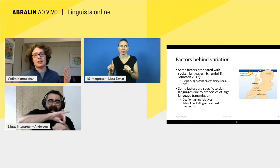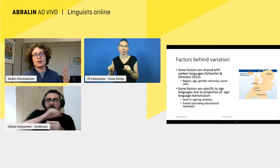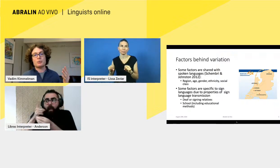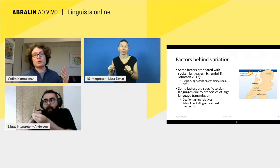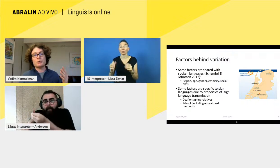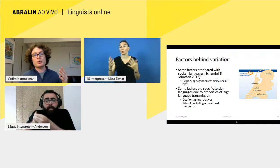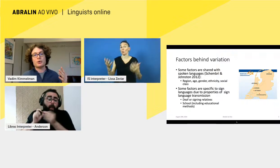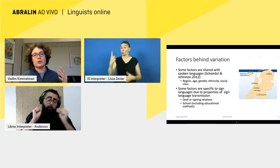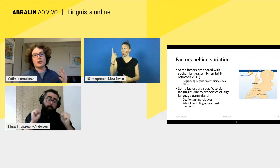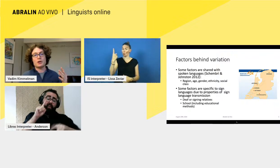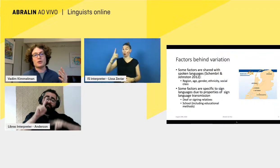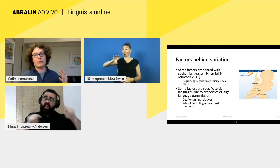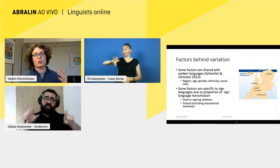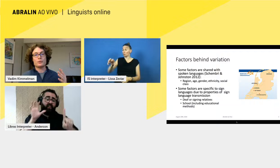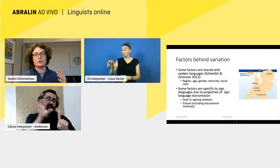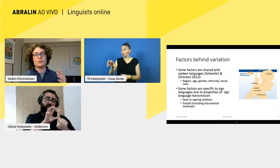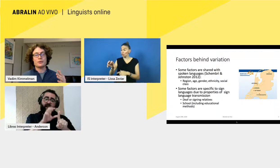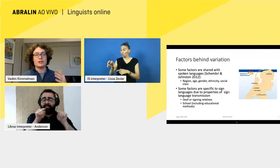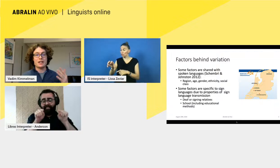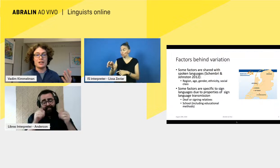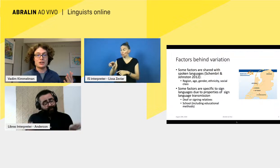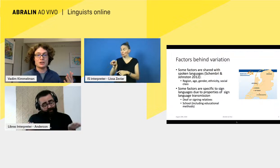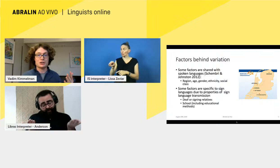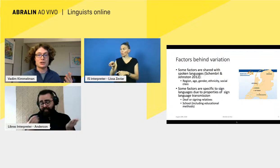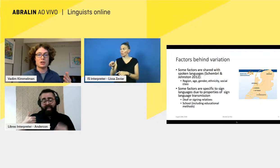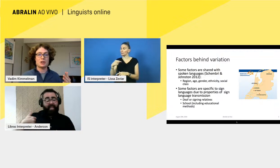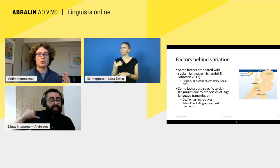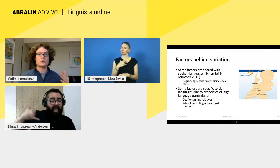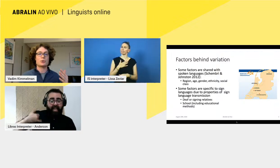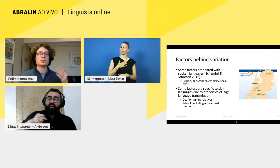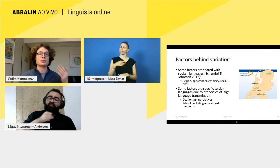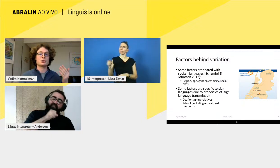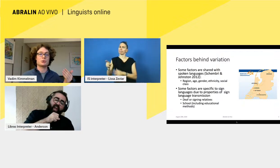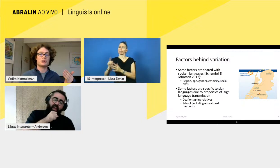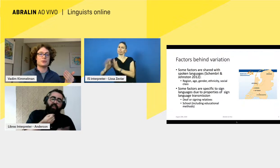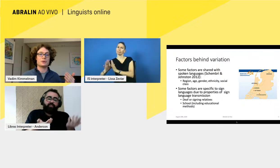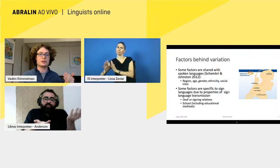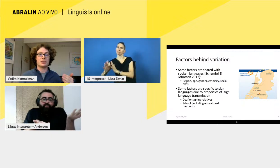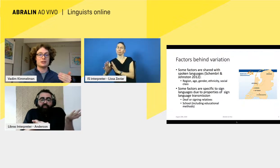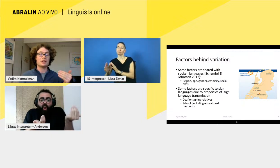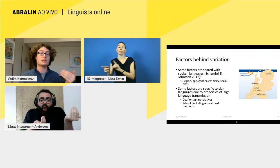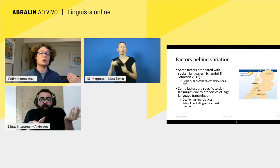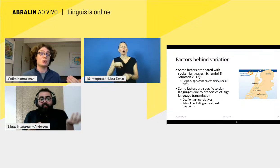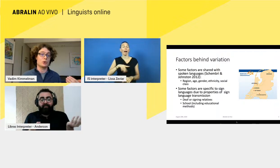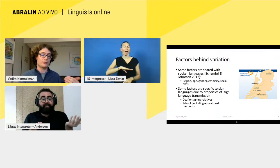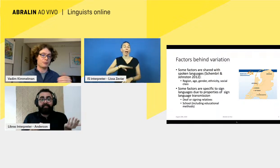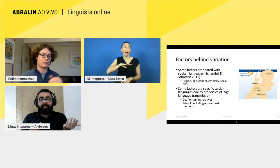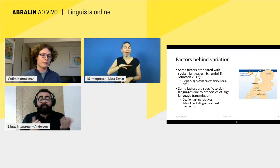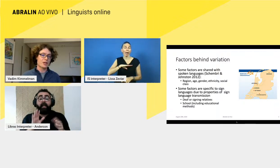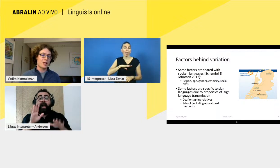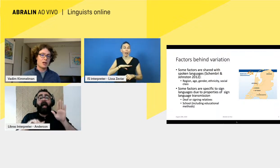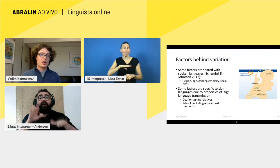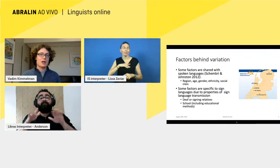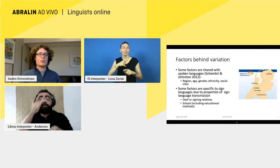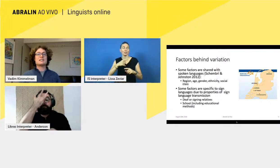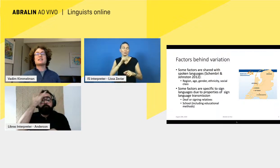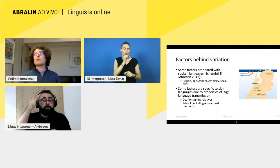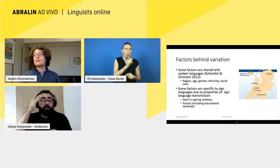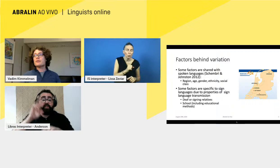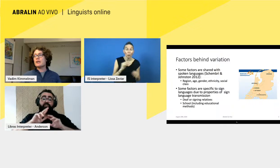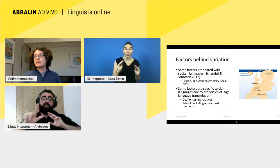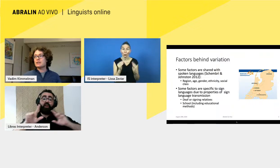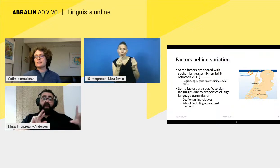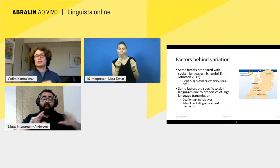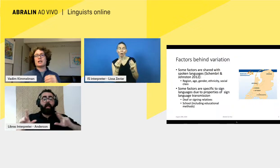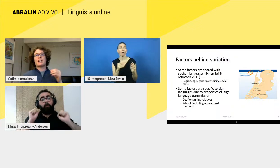signs. People of different ages, of course, can choose different signs, and so on. But